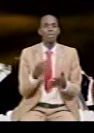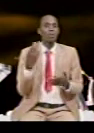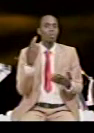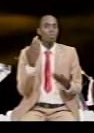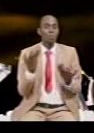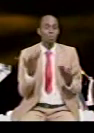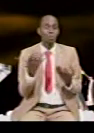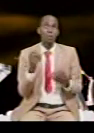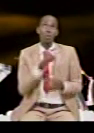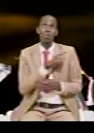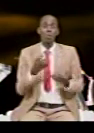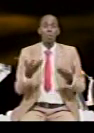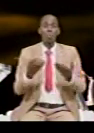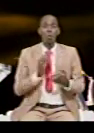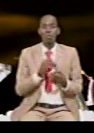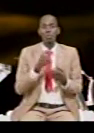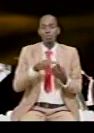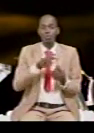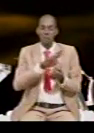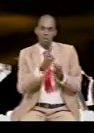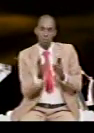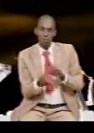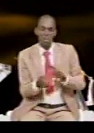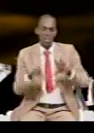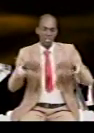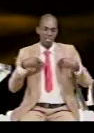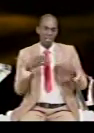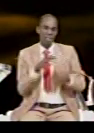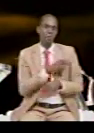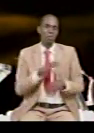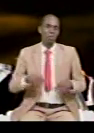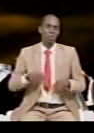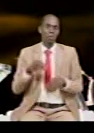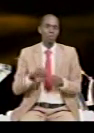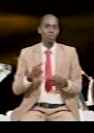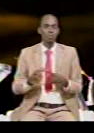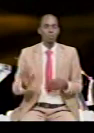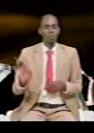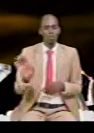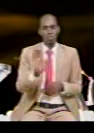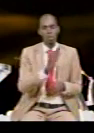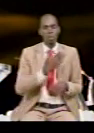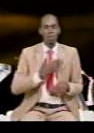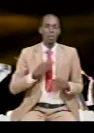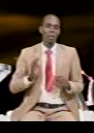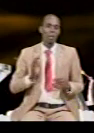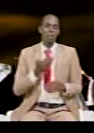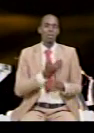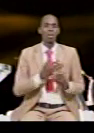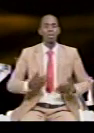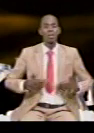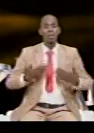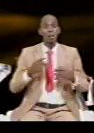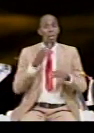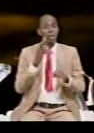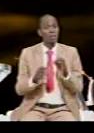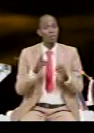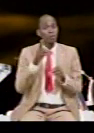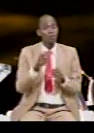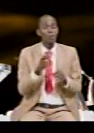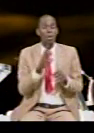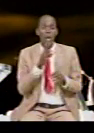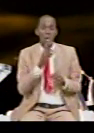lives and be saved. And if we are saved, he wants us to live victorious life over besetting